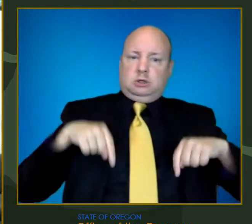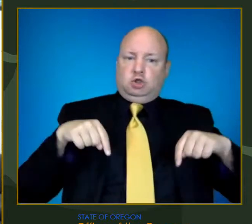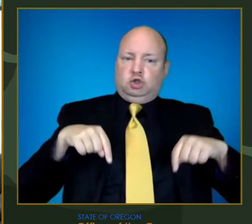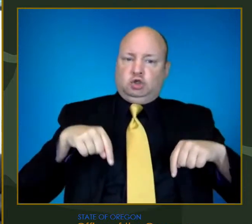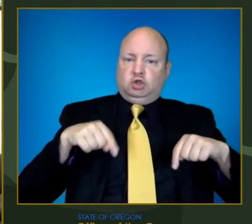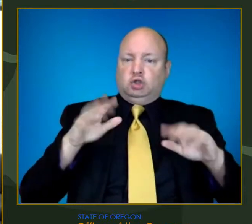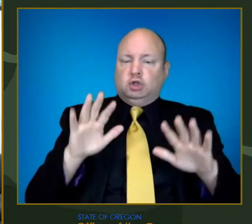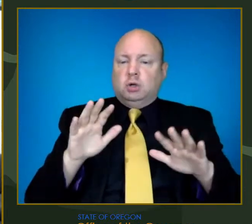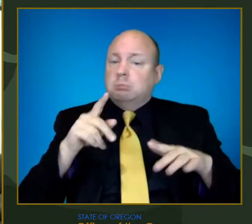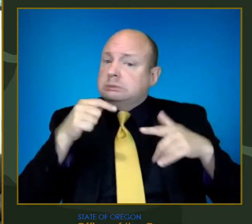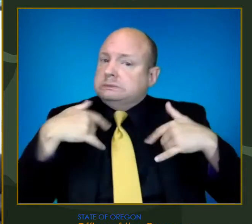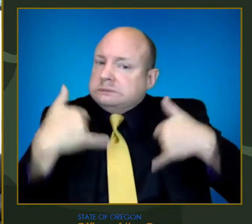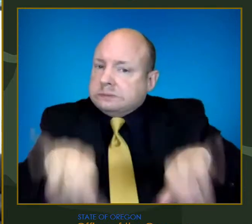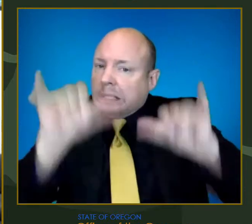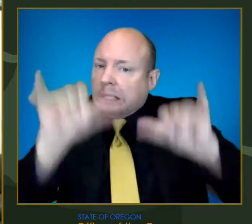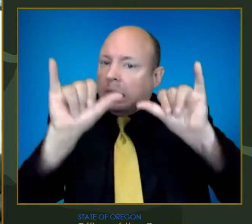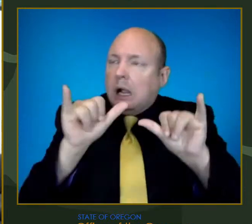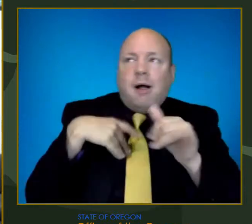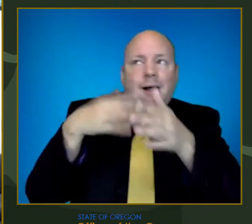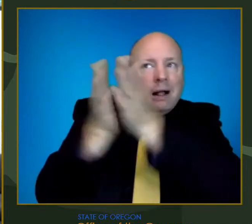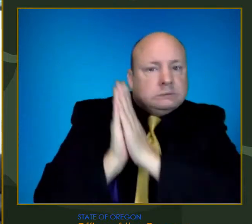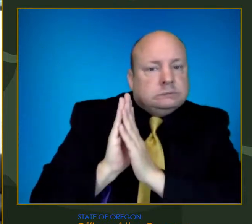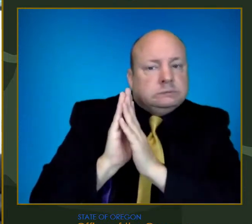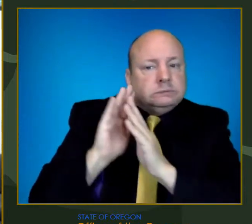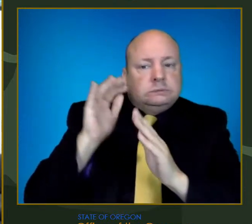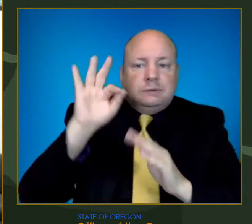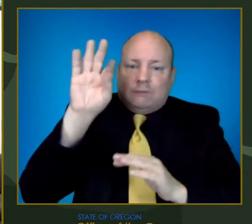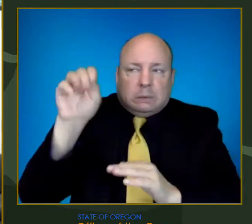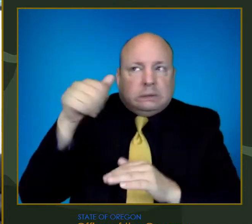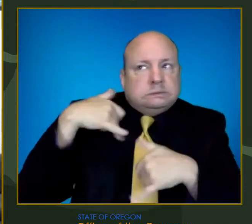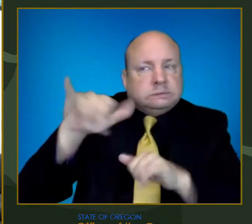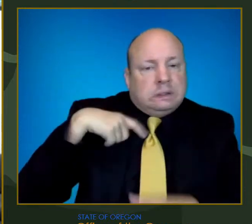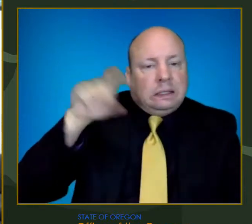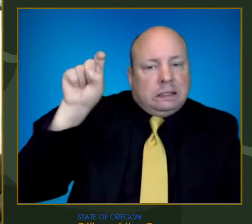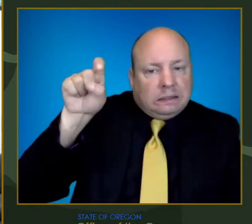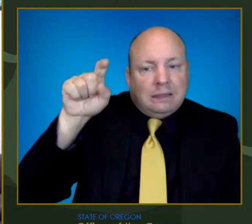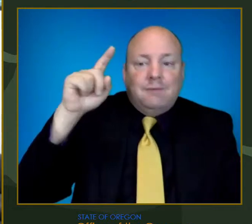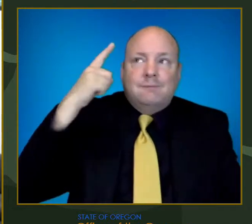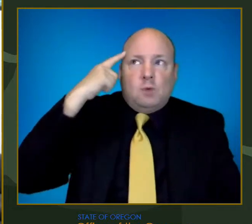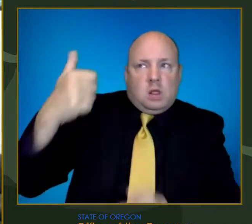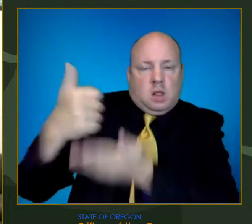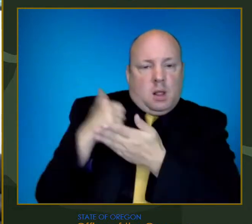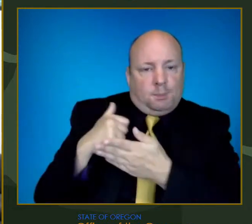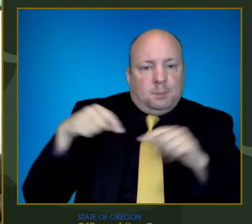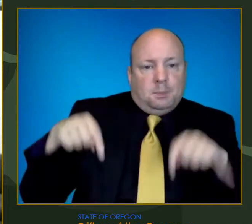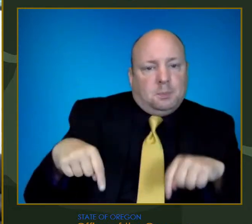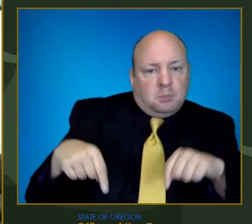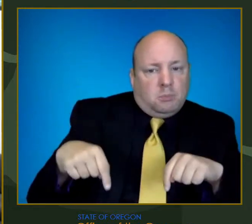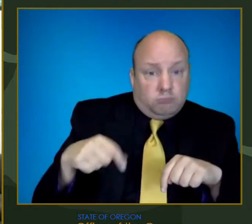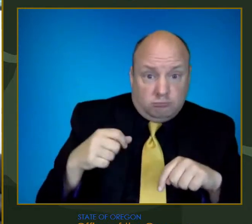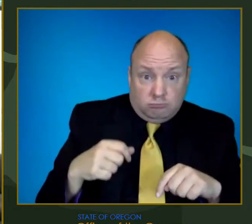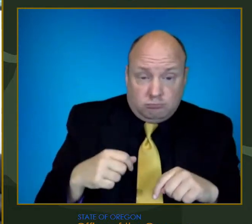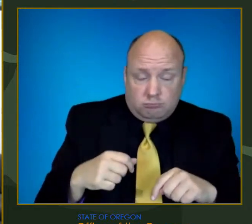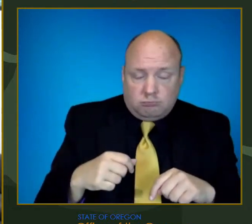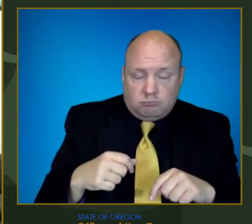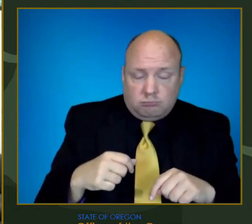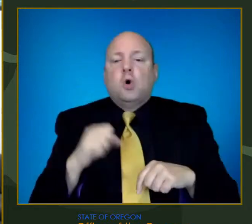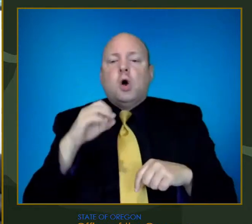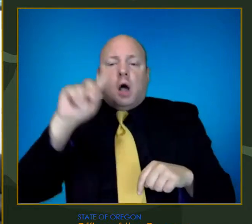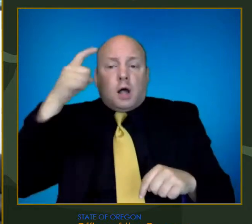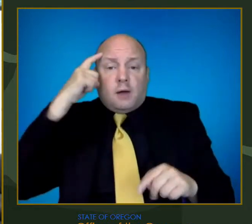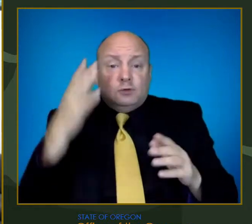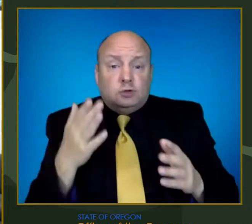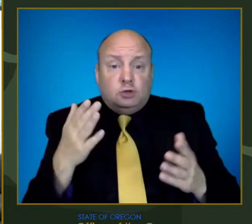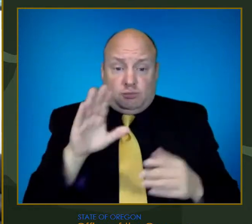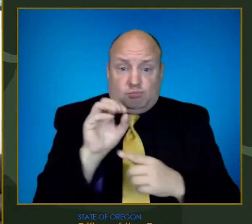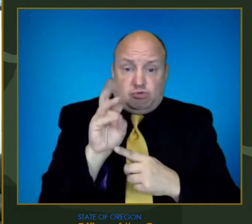for these limited resources. There is some late-breaking good news. Through Governor Brown's urgent advocacy and the responsiveness of our federal